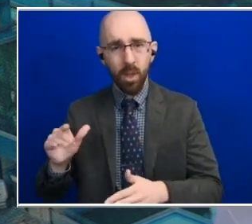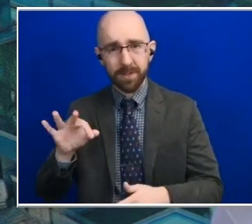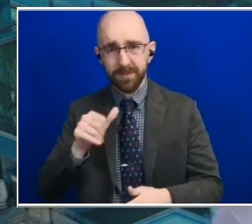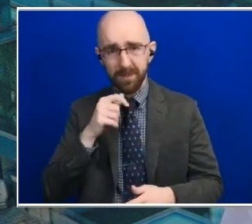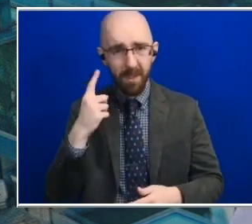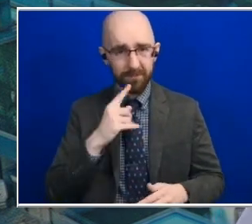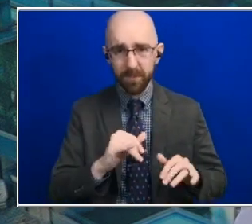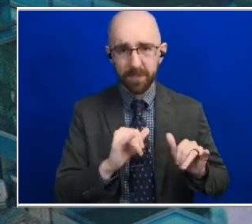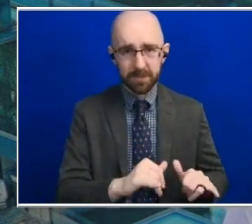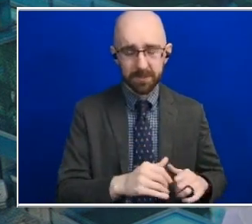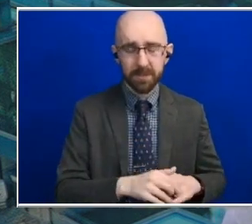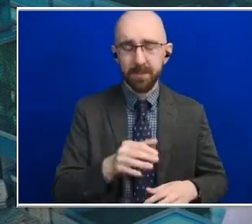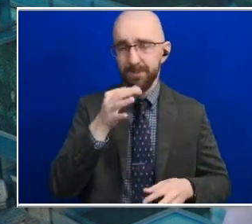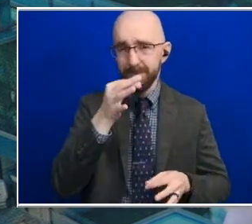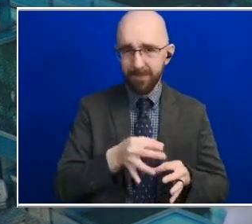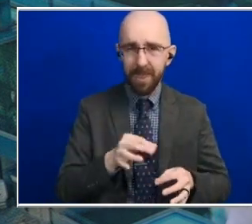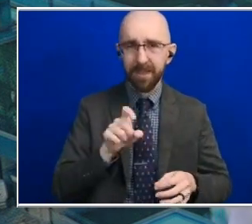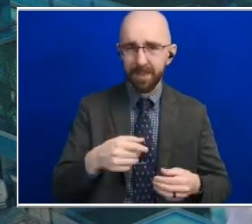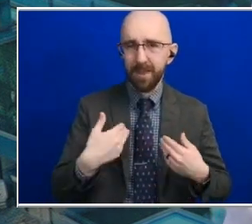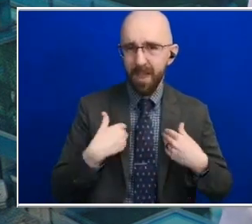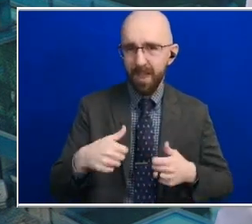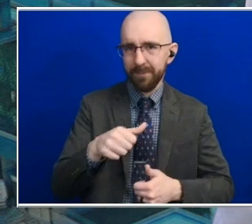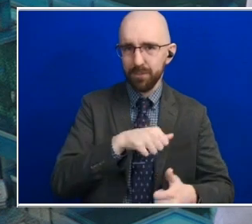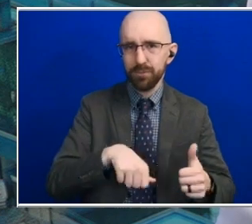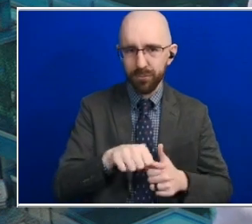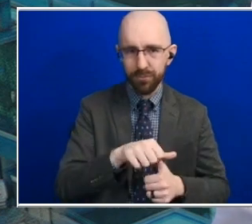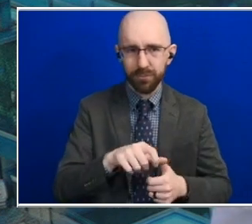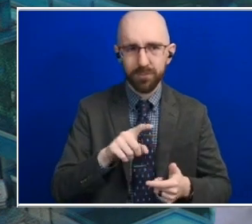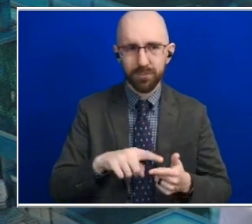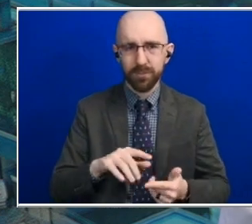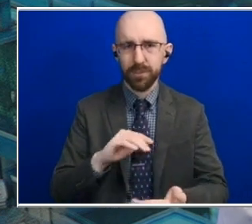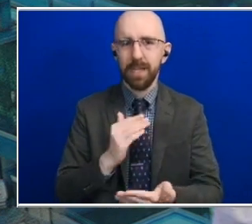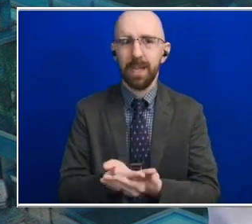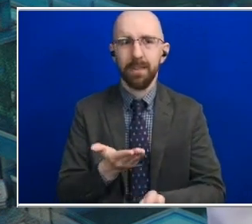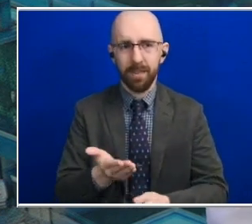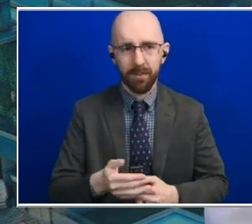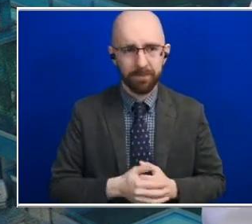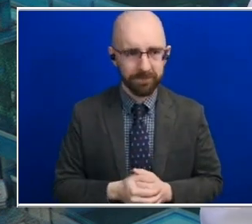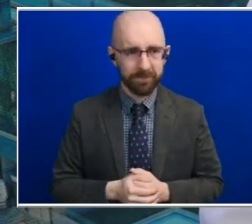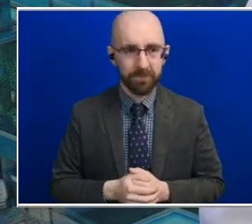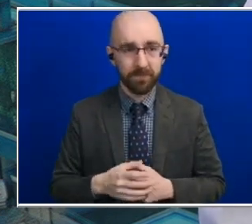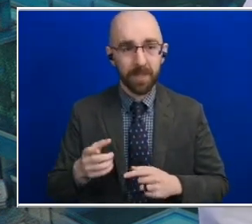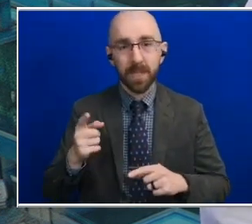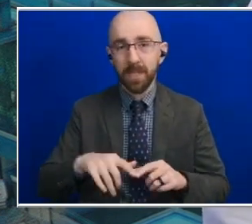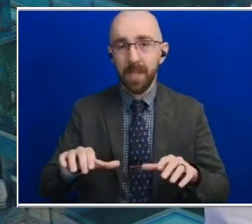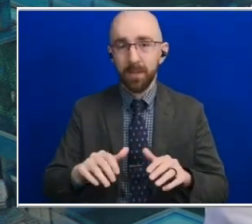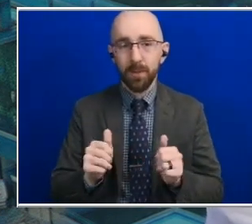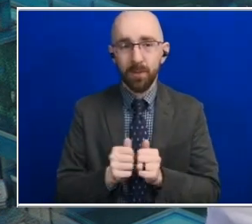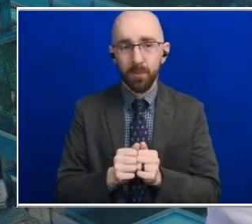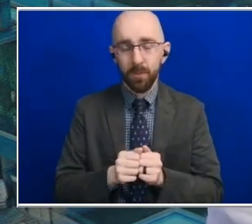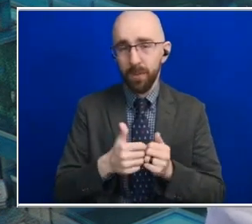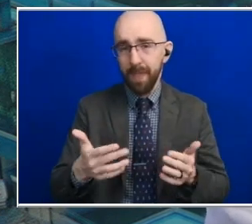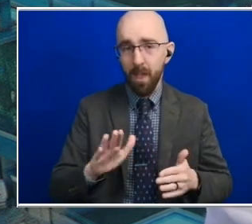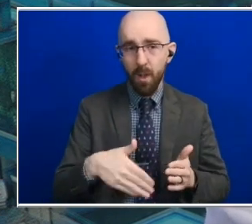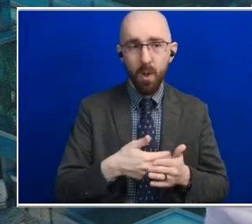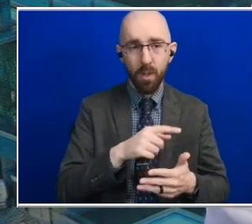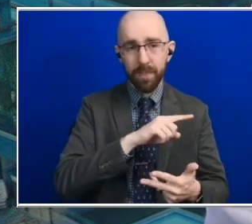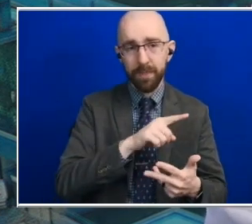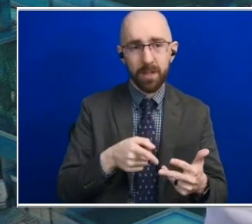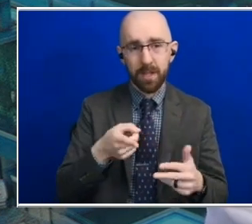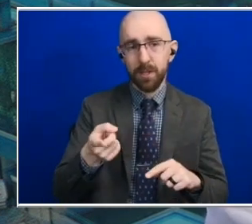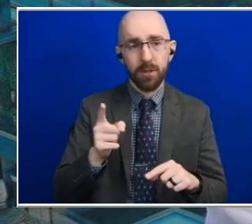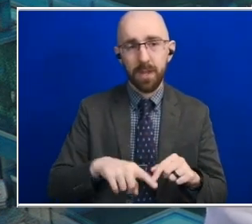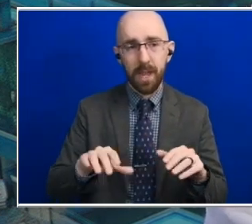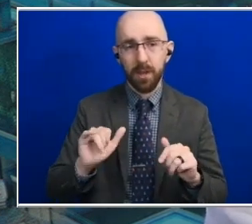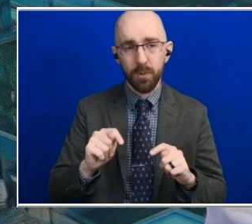have in each other to help us get there. But you can't do it without all three, and you can't do it if you don't tell the